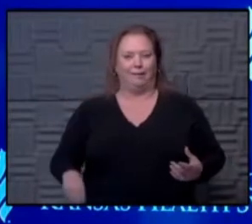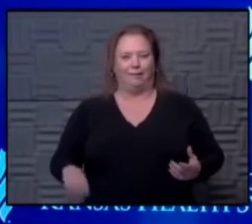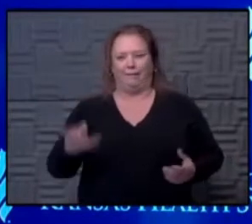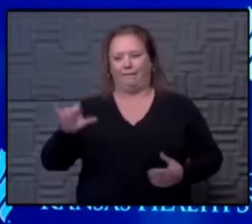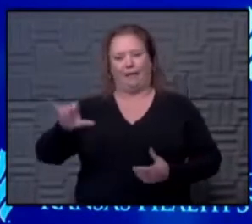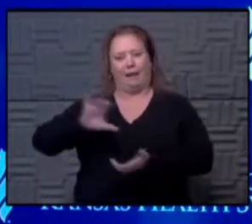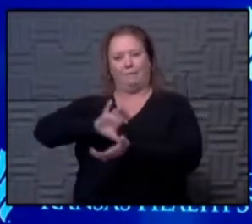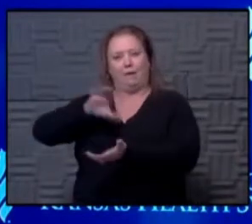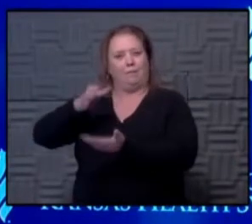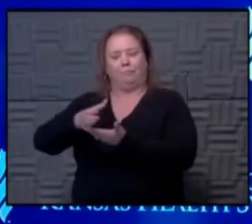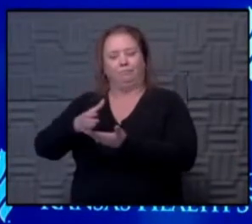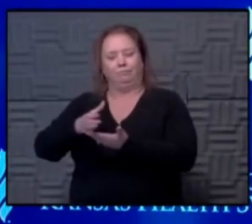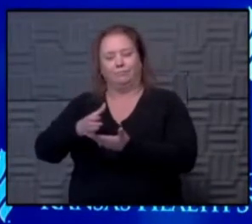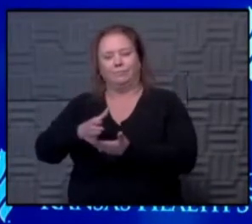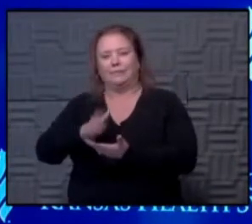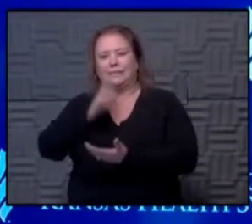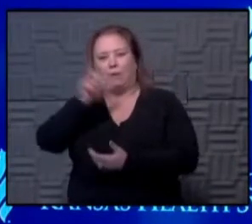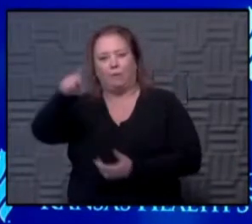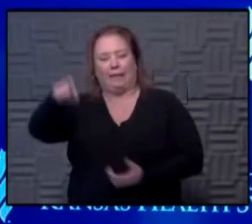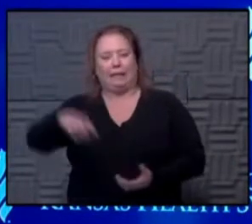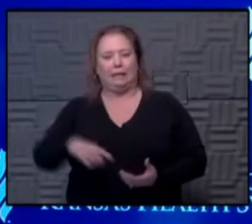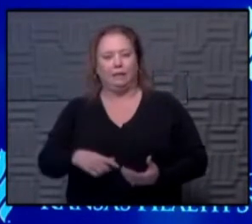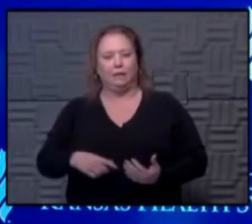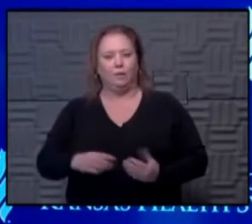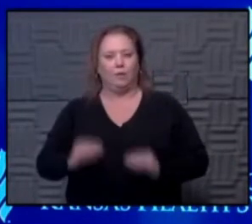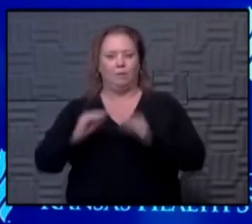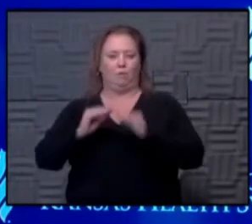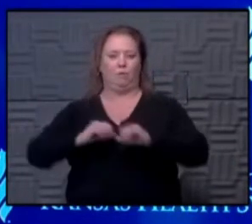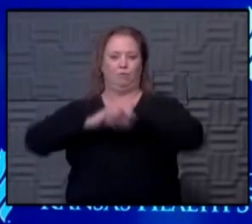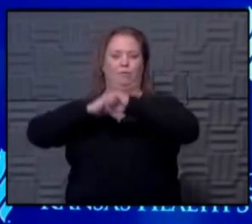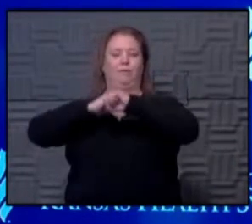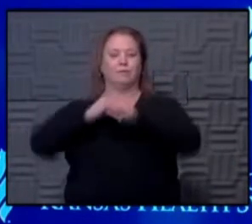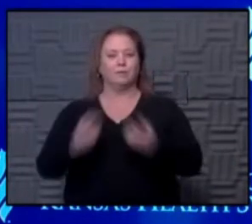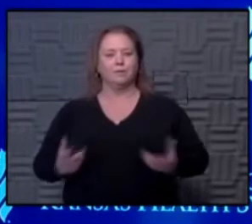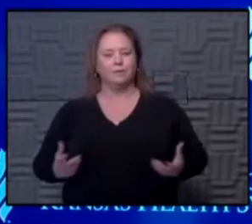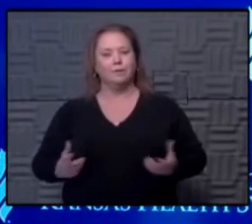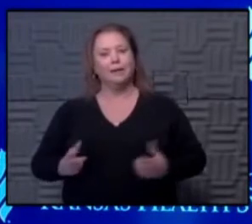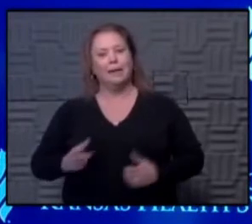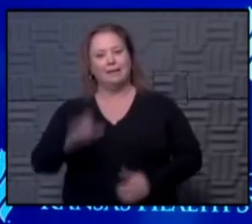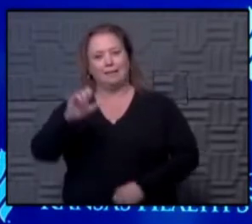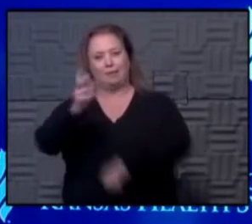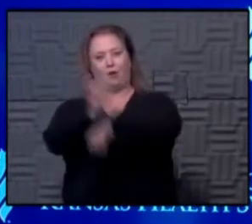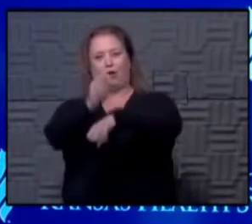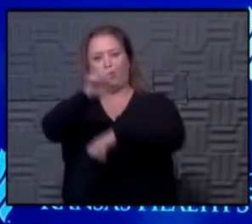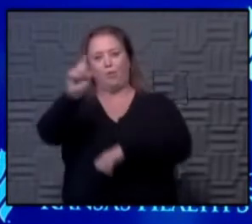in generating the response we need in the long run. So it is a hard